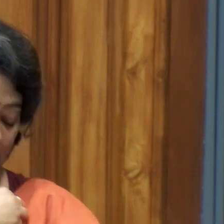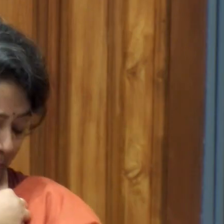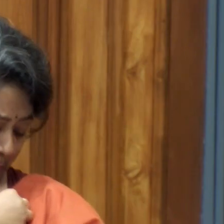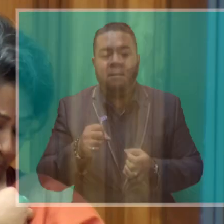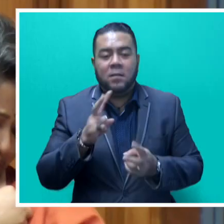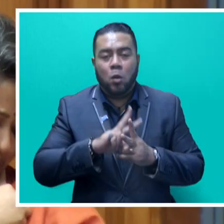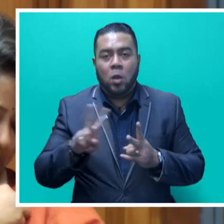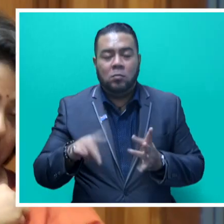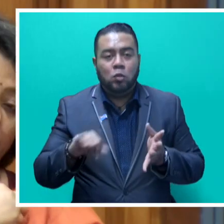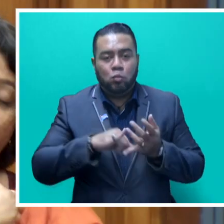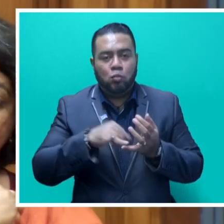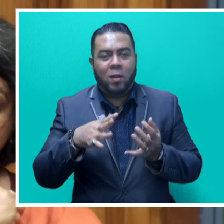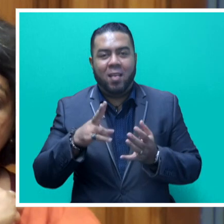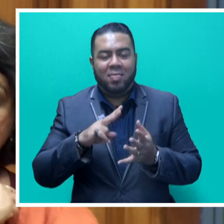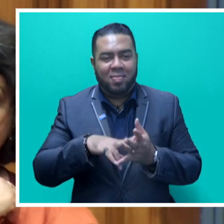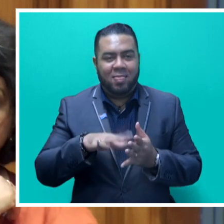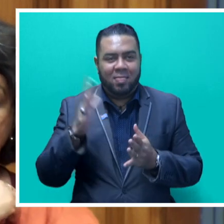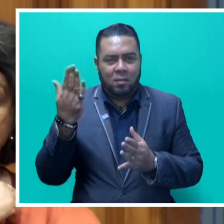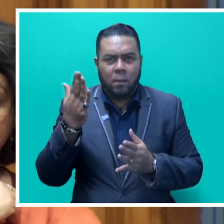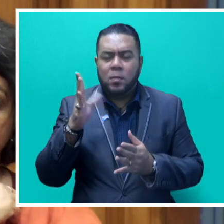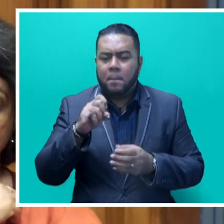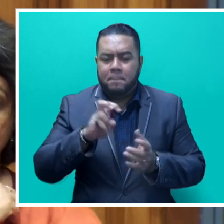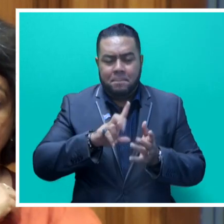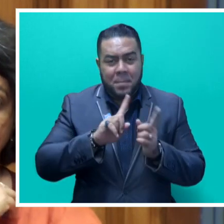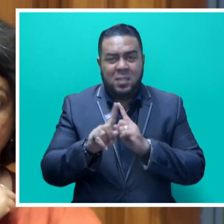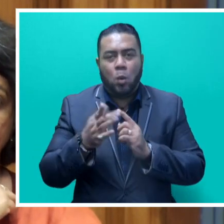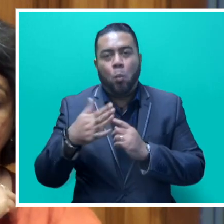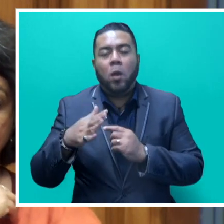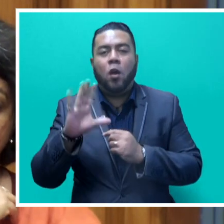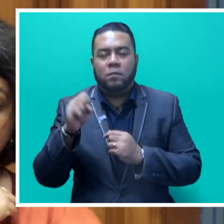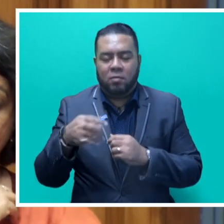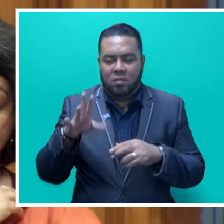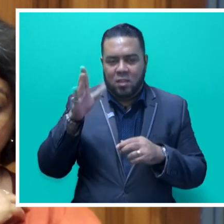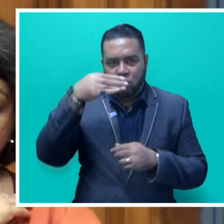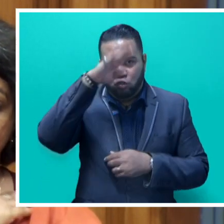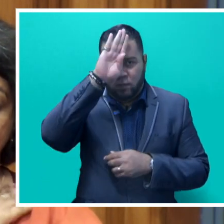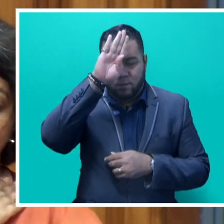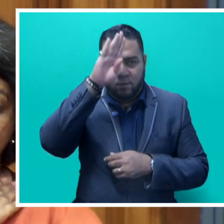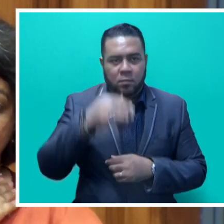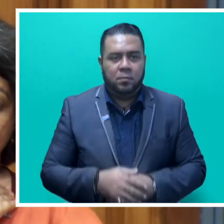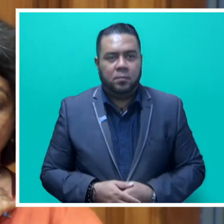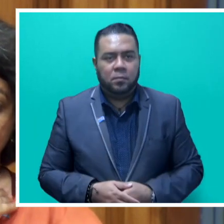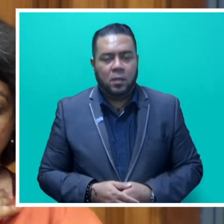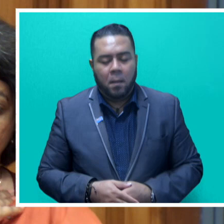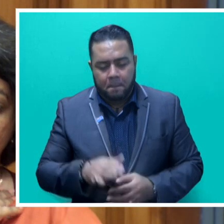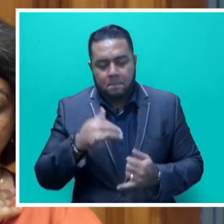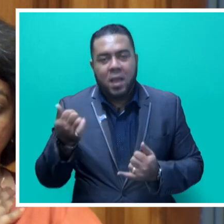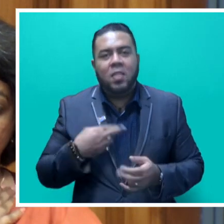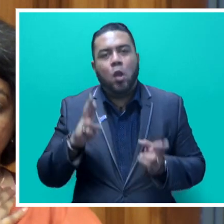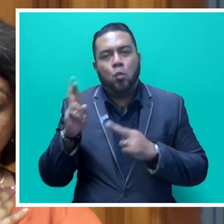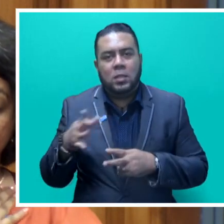Bonua Sukanadangi on the passing of their paramount chief, Turana Tivitong. May they both rest in